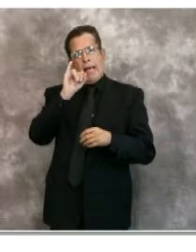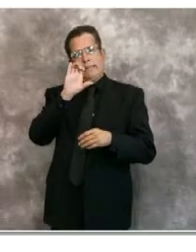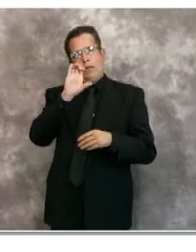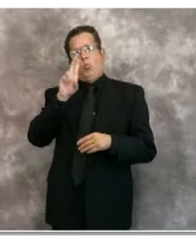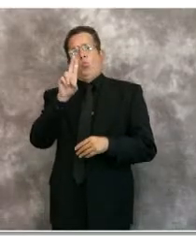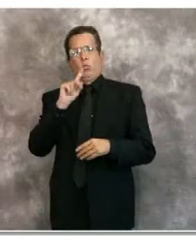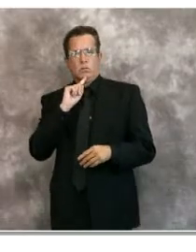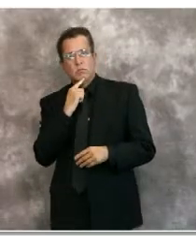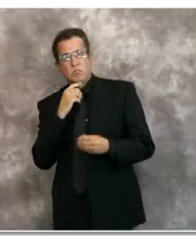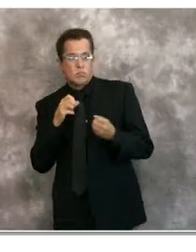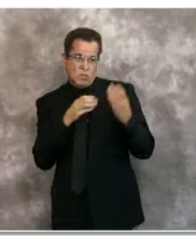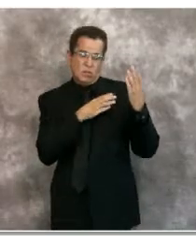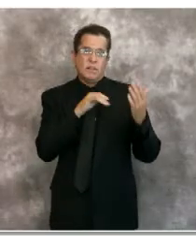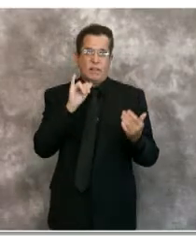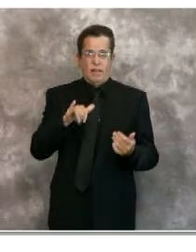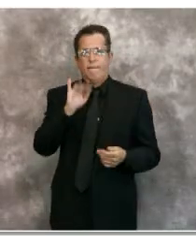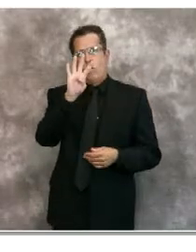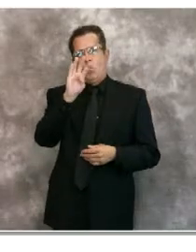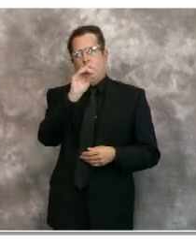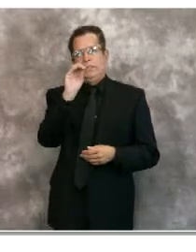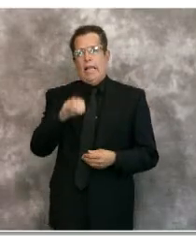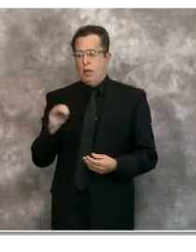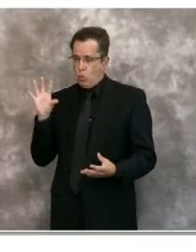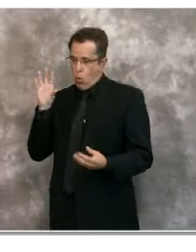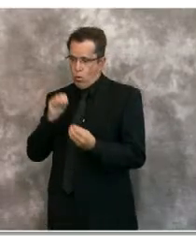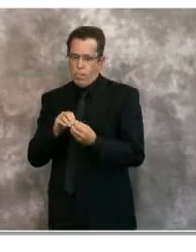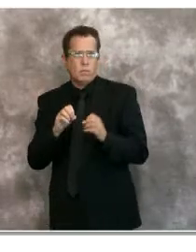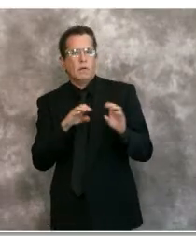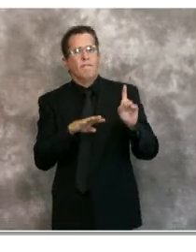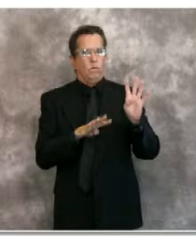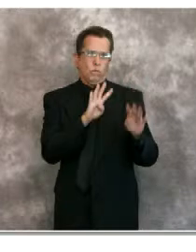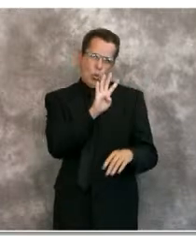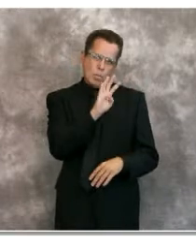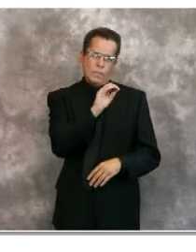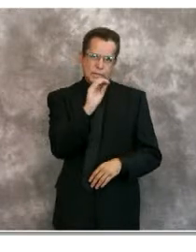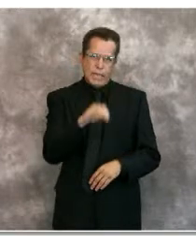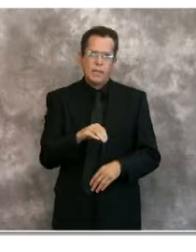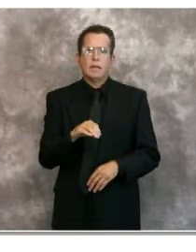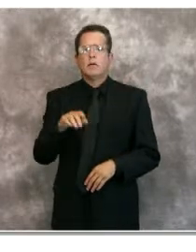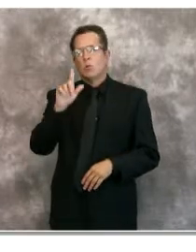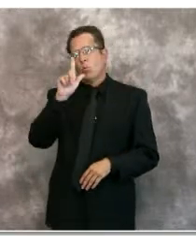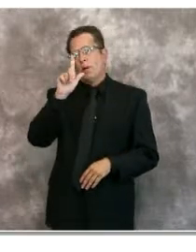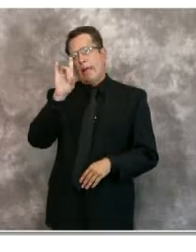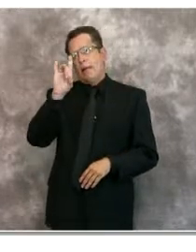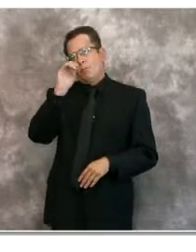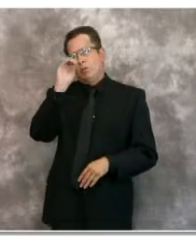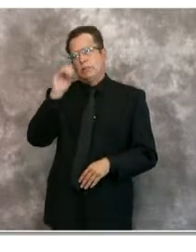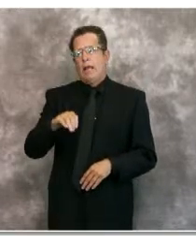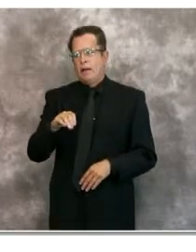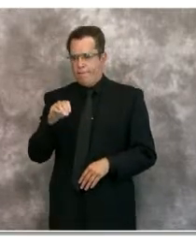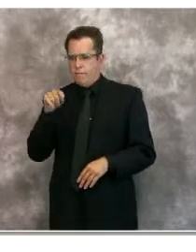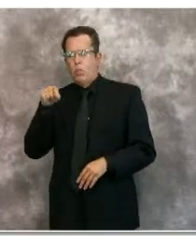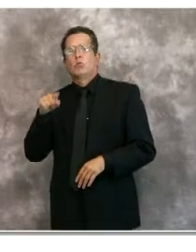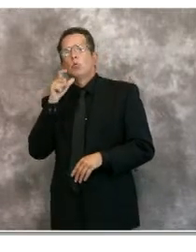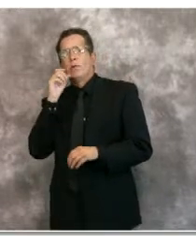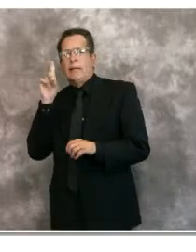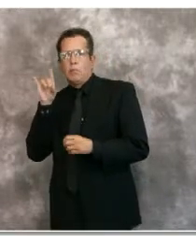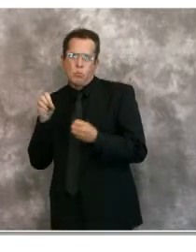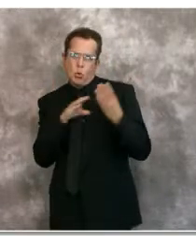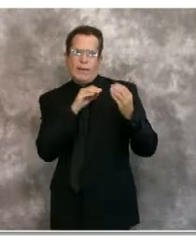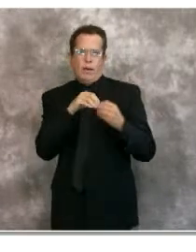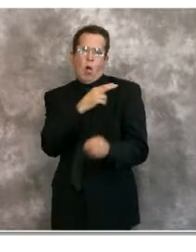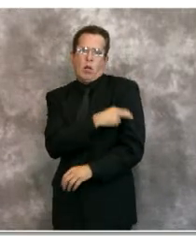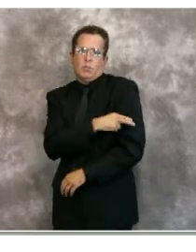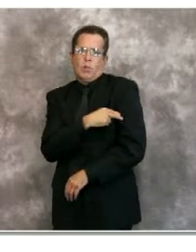ICU. This number is 4% of the total number of cases and 28% of the total number of those hospitalized. As of